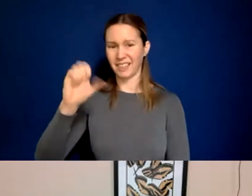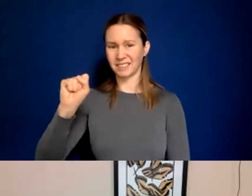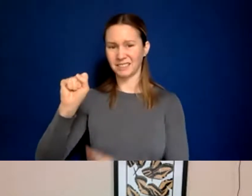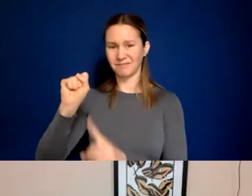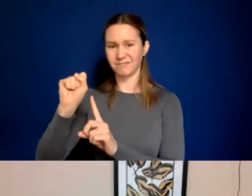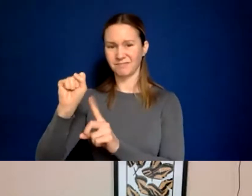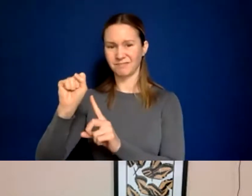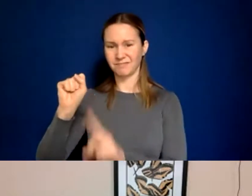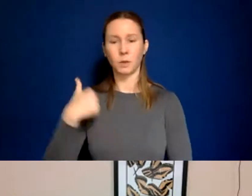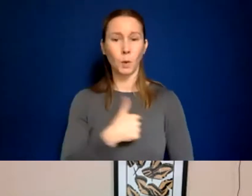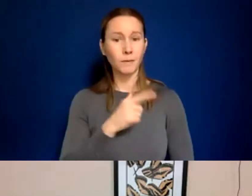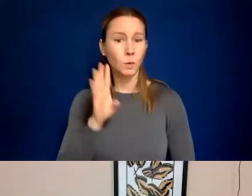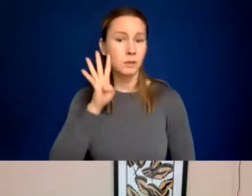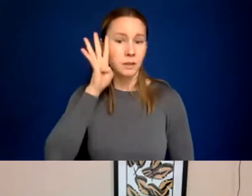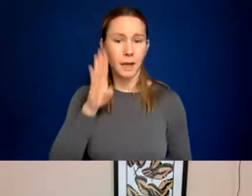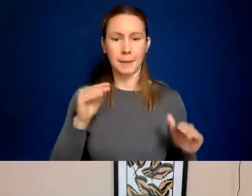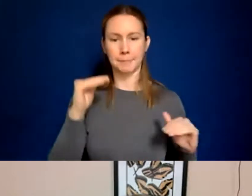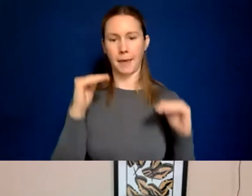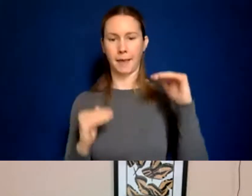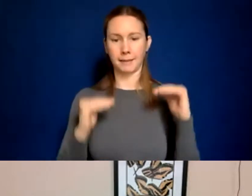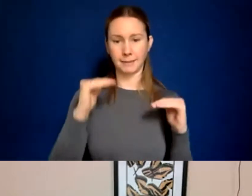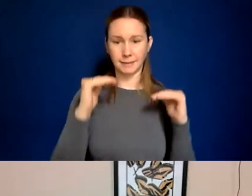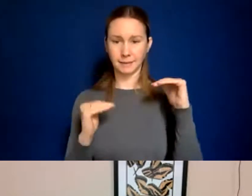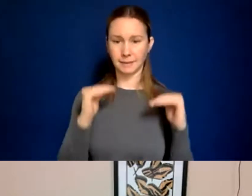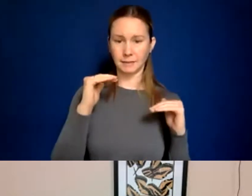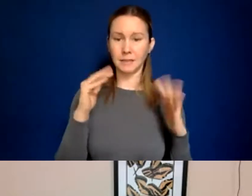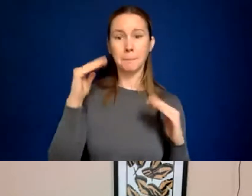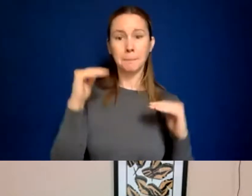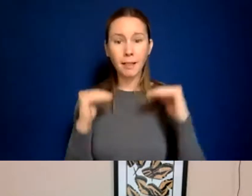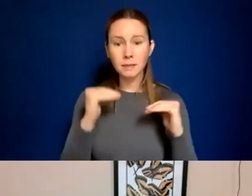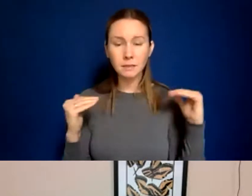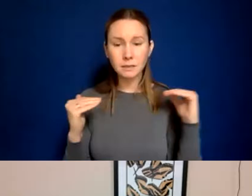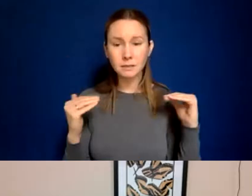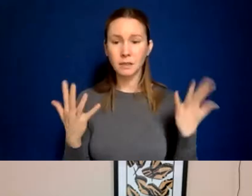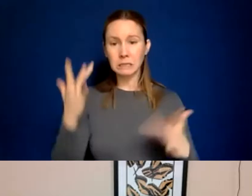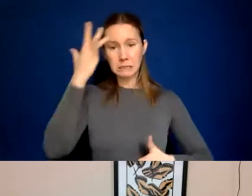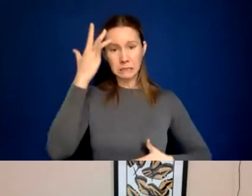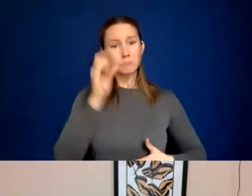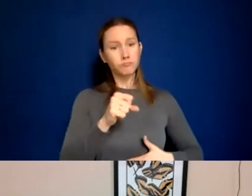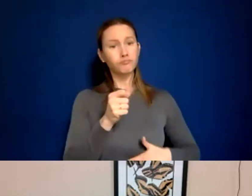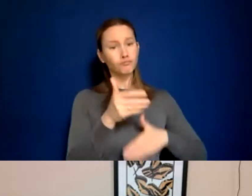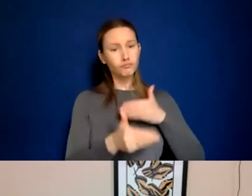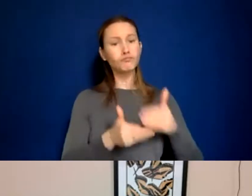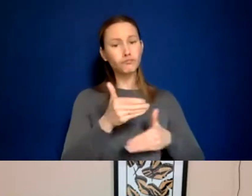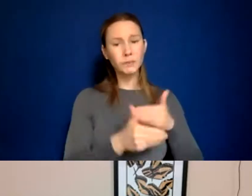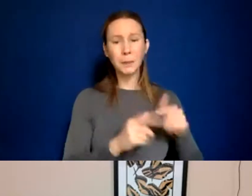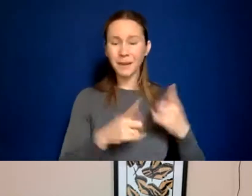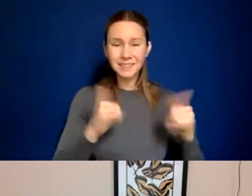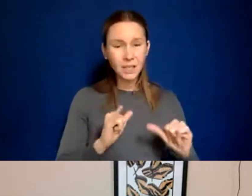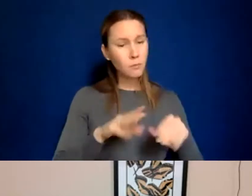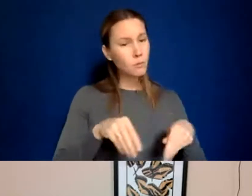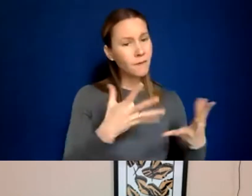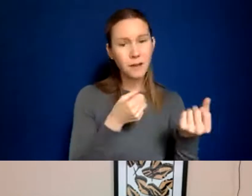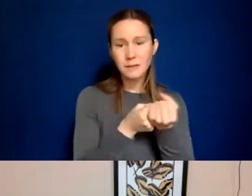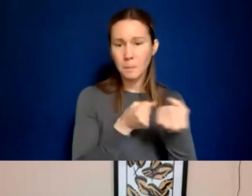up with a balance in a way that we let the disease take its course, but also provide the minimal support